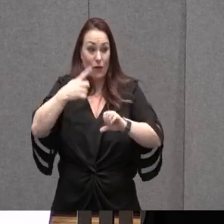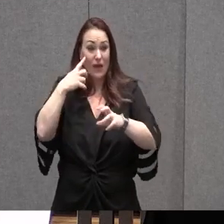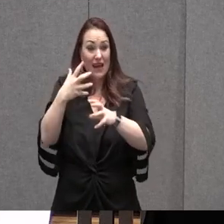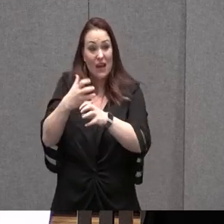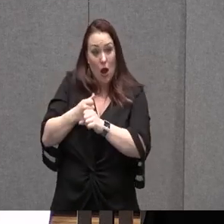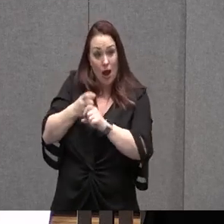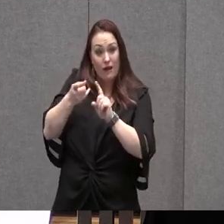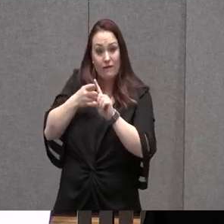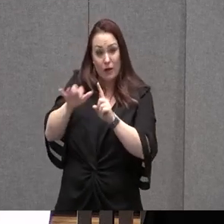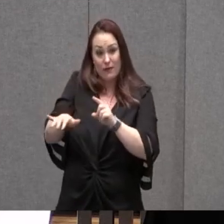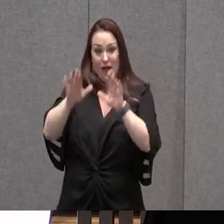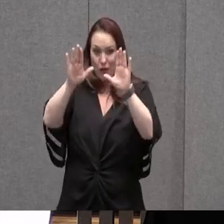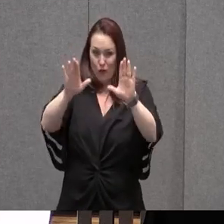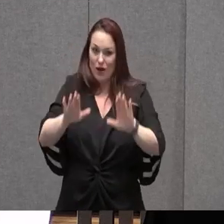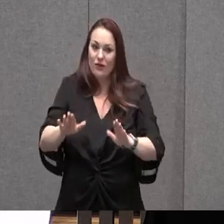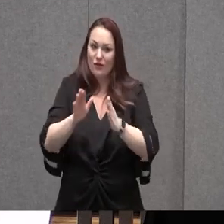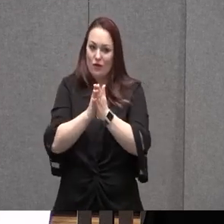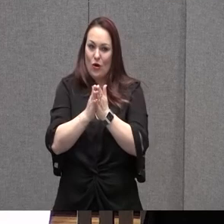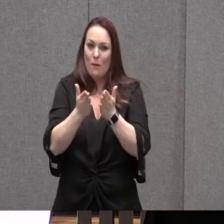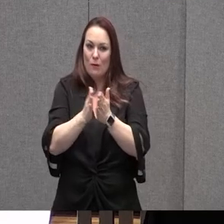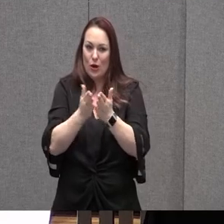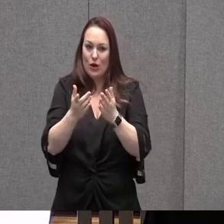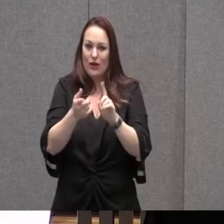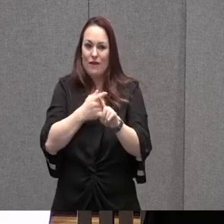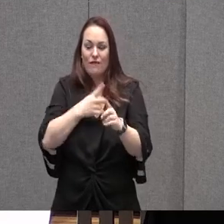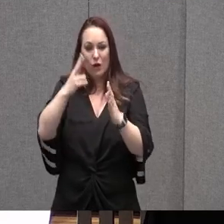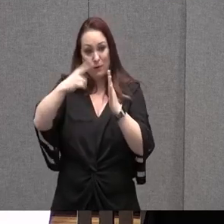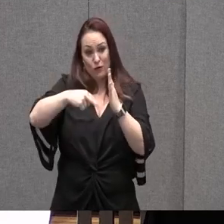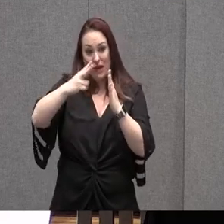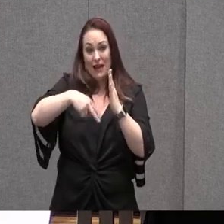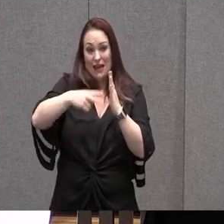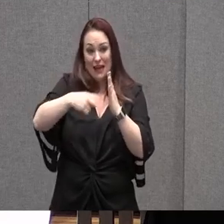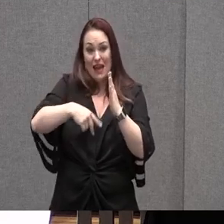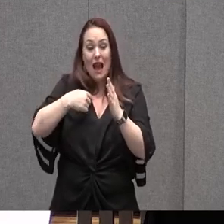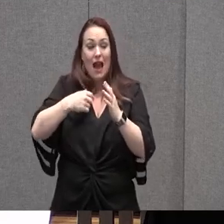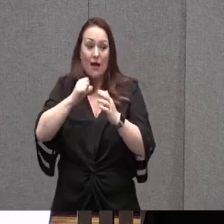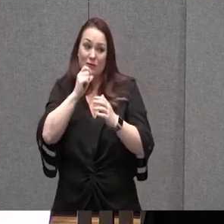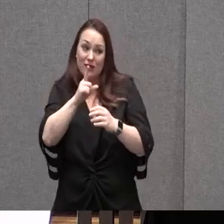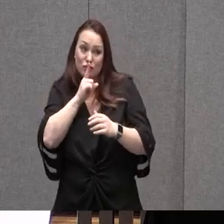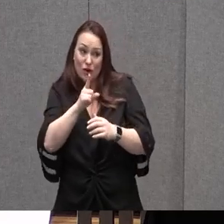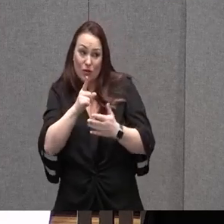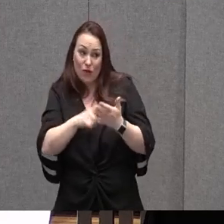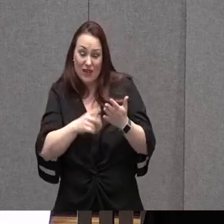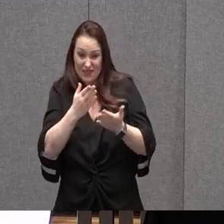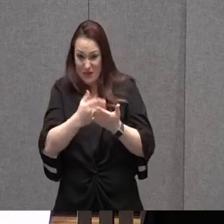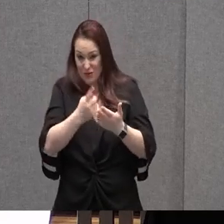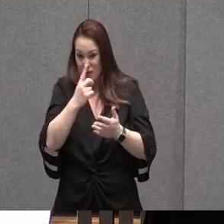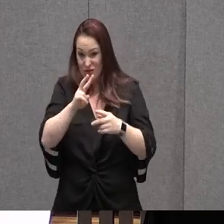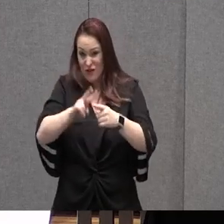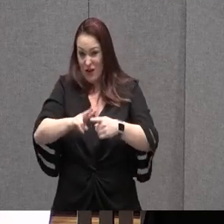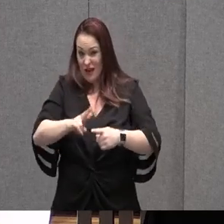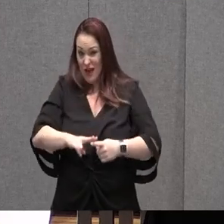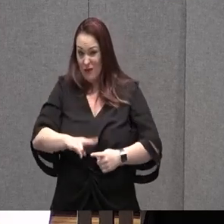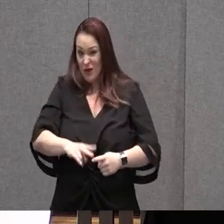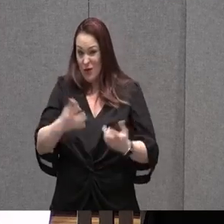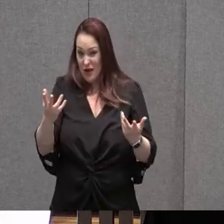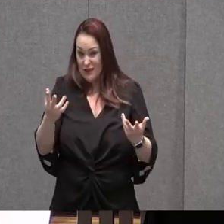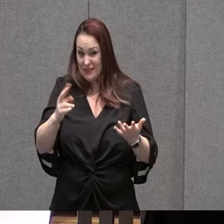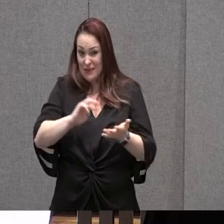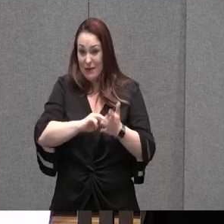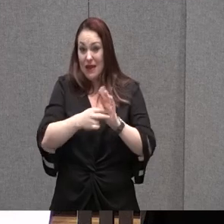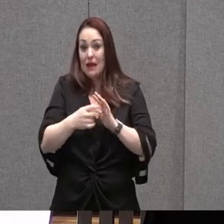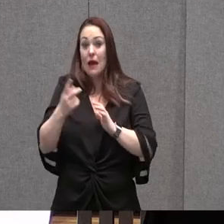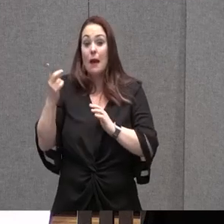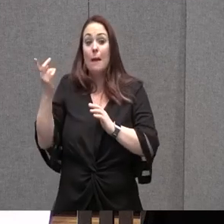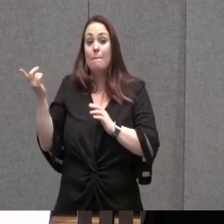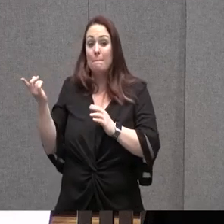from that wonderful book. Oh, from our literature, so yes. I'm not even sure what some of those vocabulary words are, so